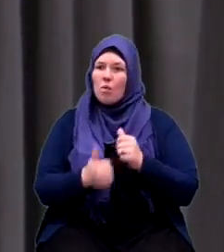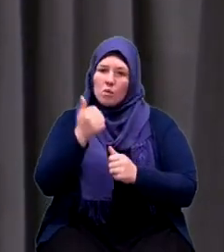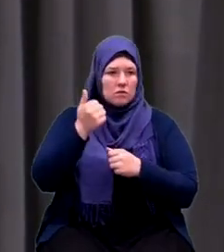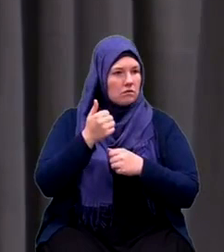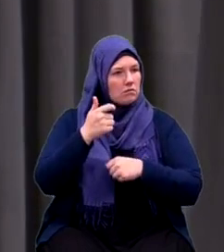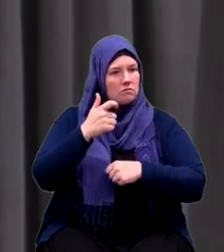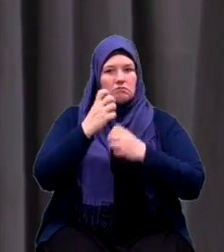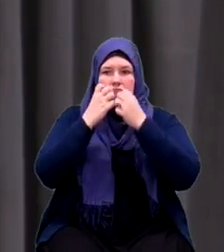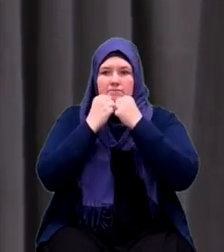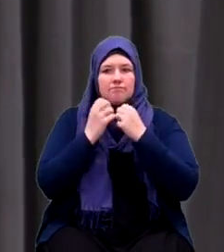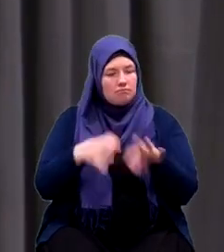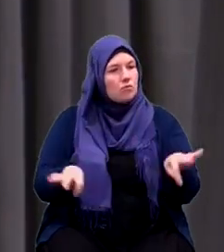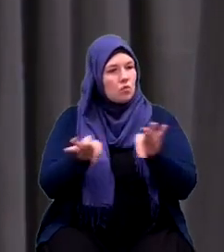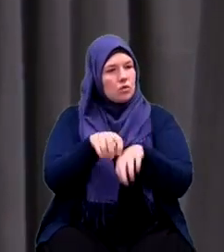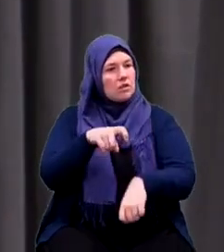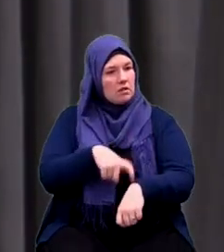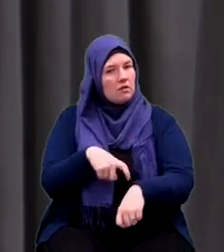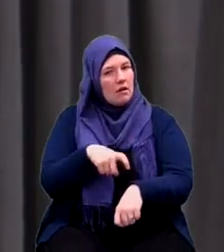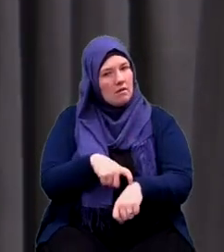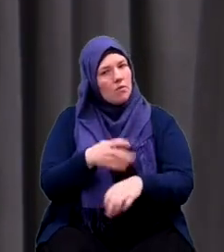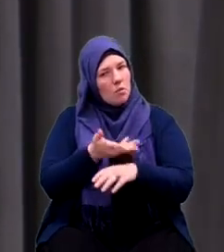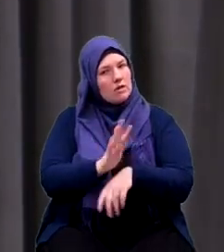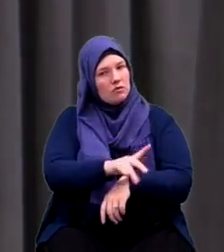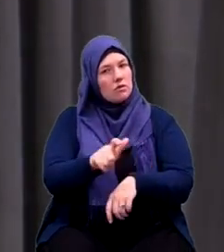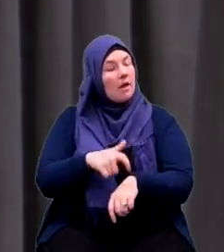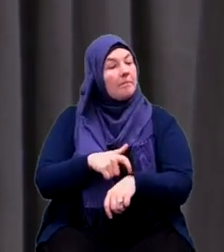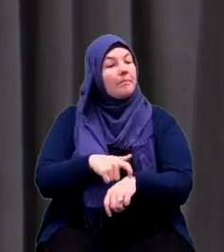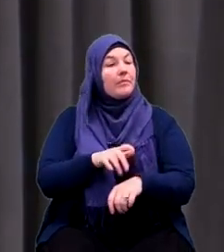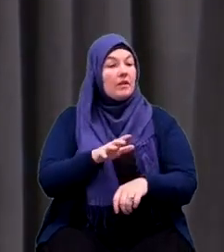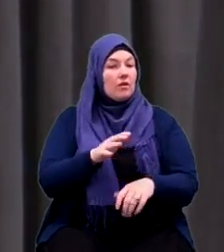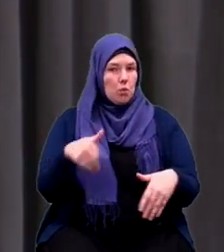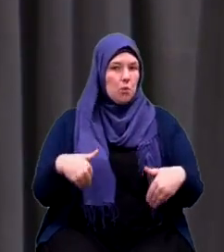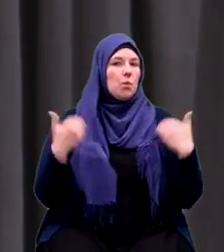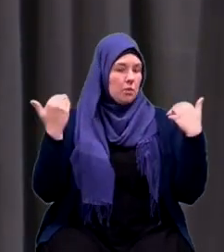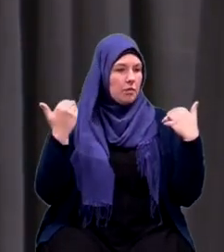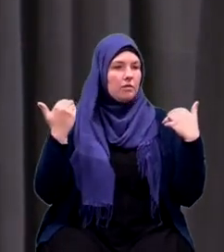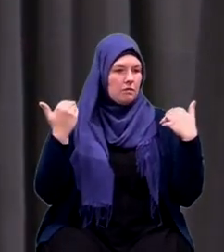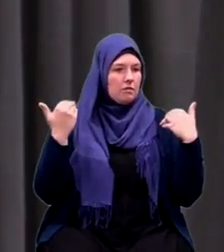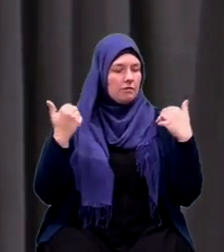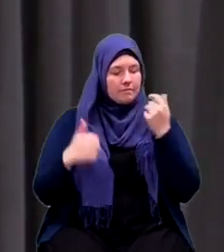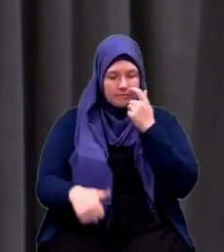productive life period in their life, which is the youth.